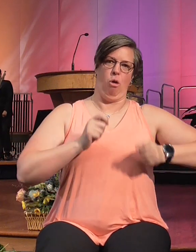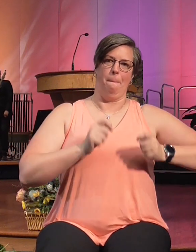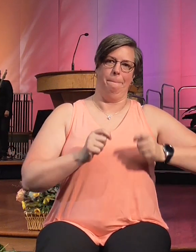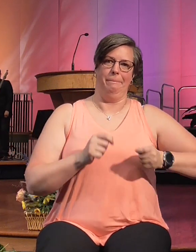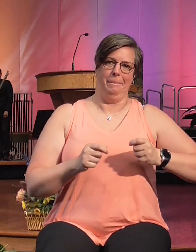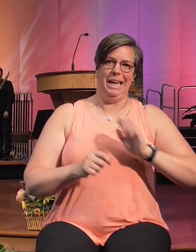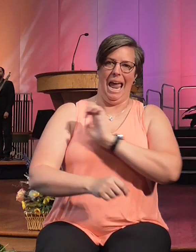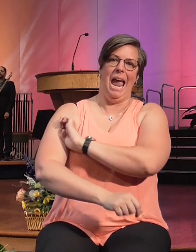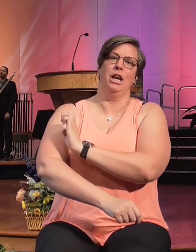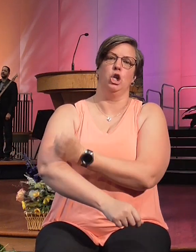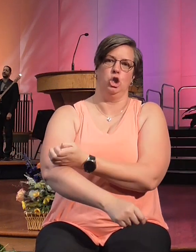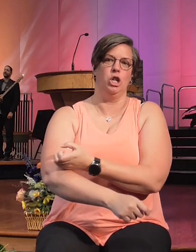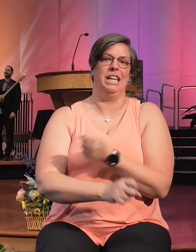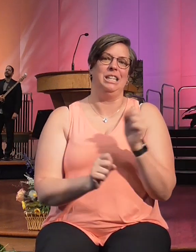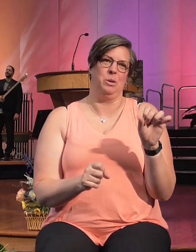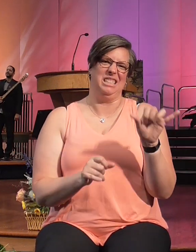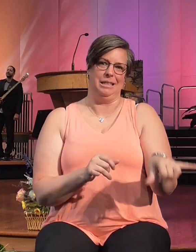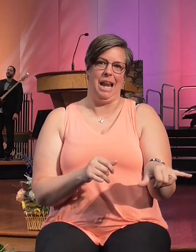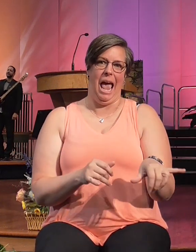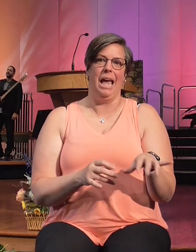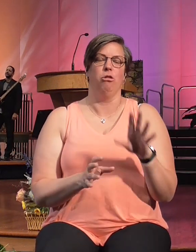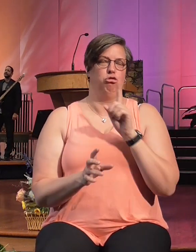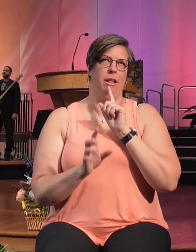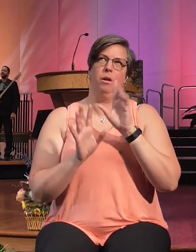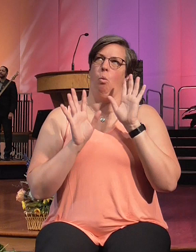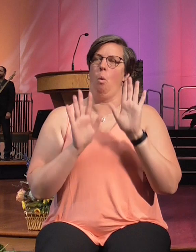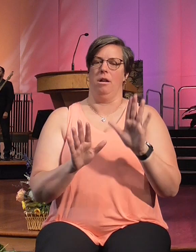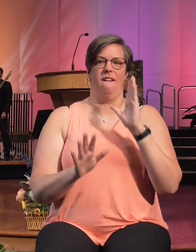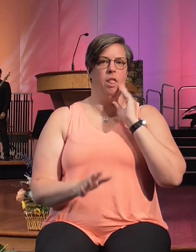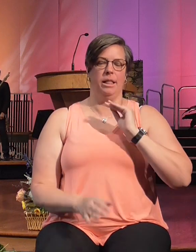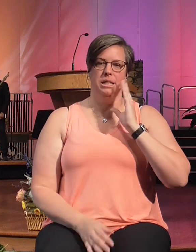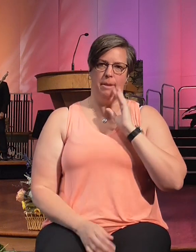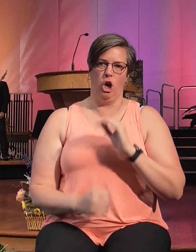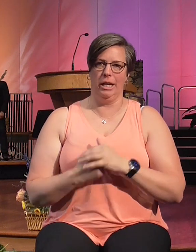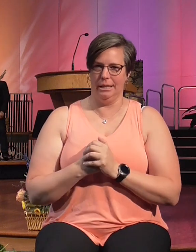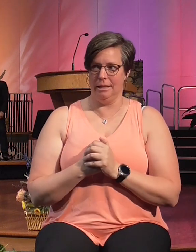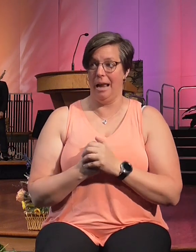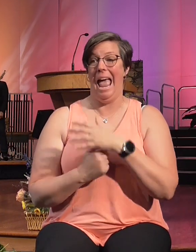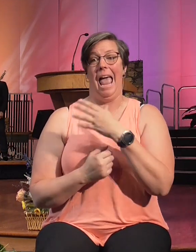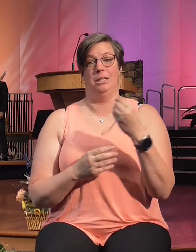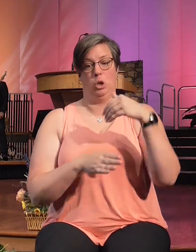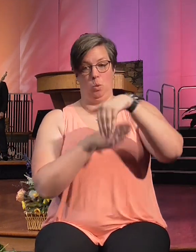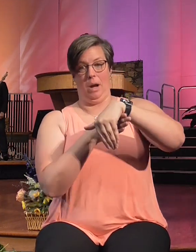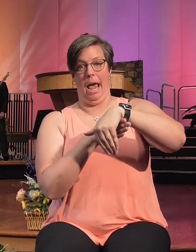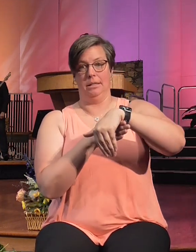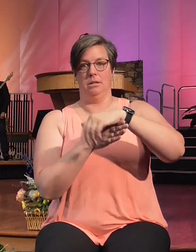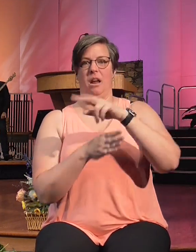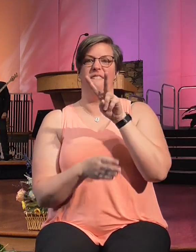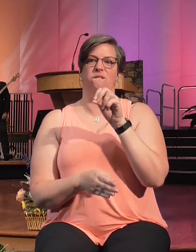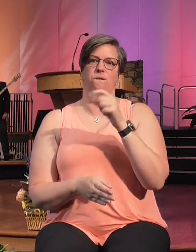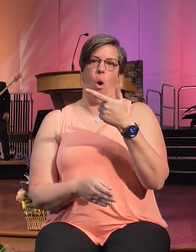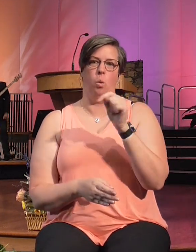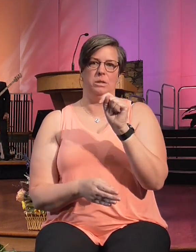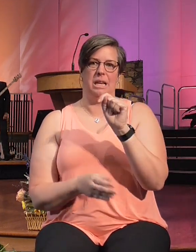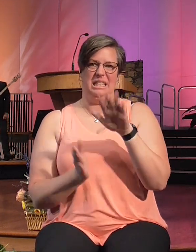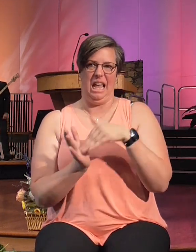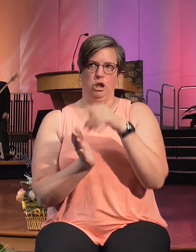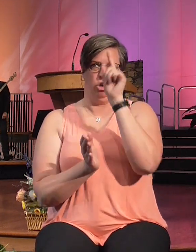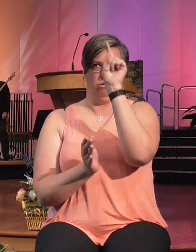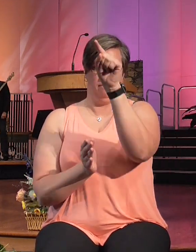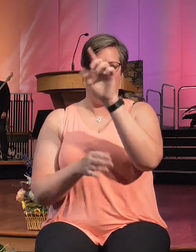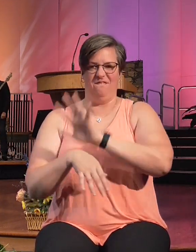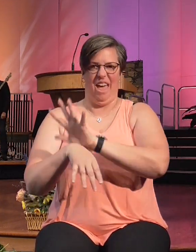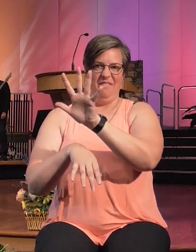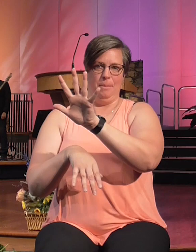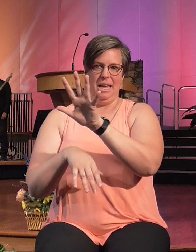you are more than welcome to stick around. It's a wonderful experience. And tonight, over in the Vote Center Auditorium at 5 p.m., the Healing